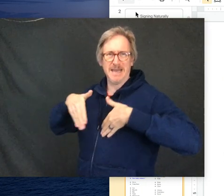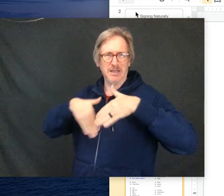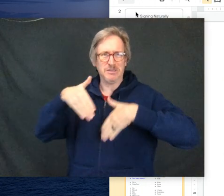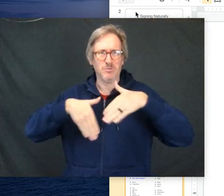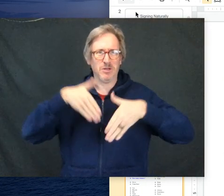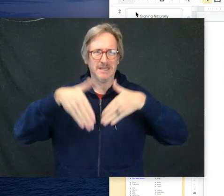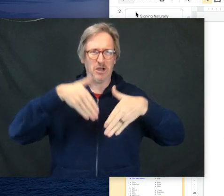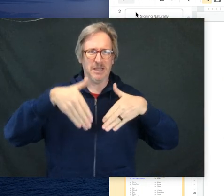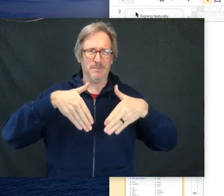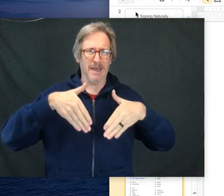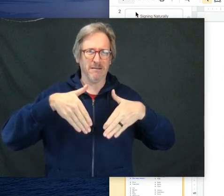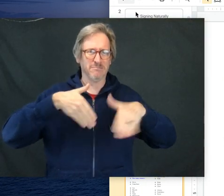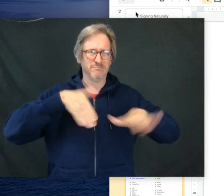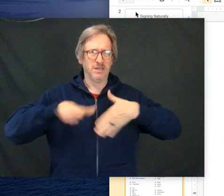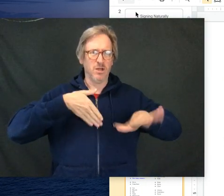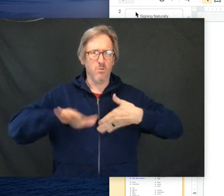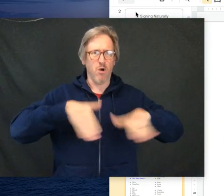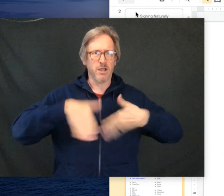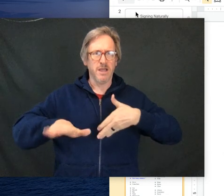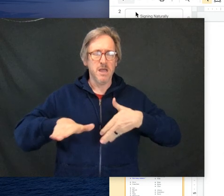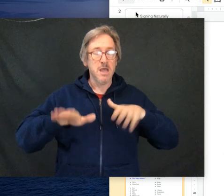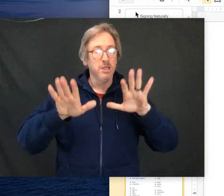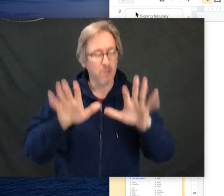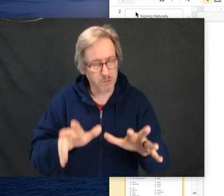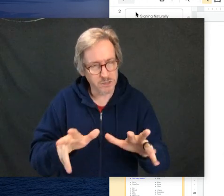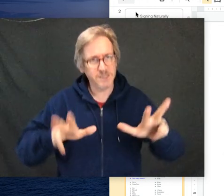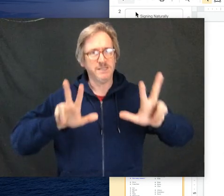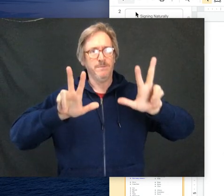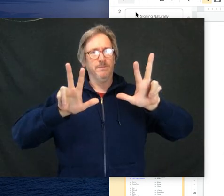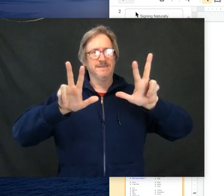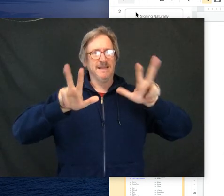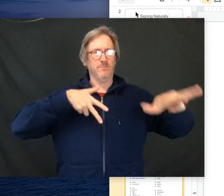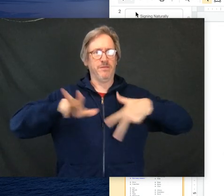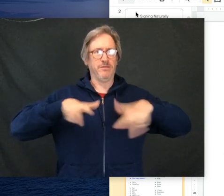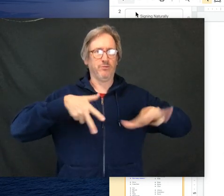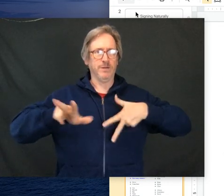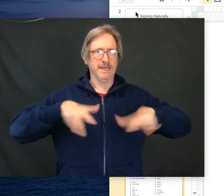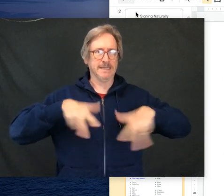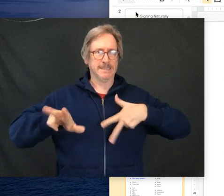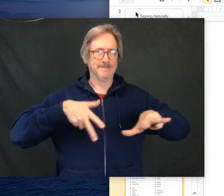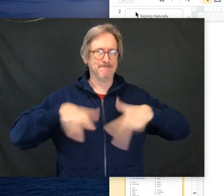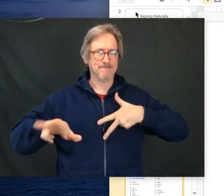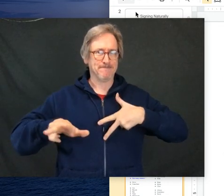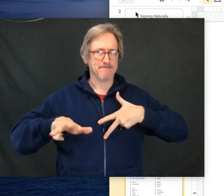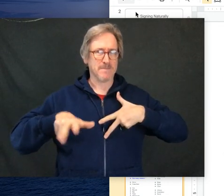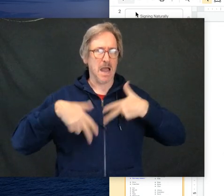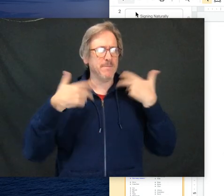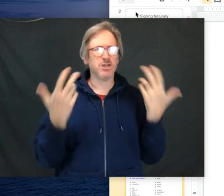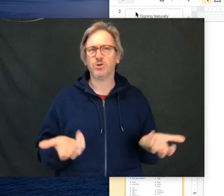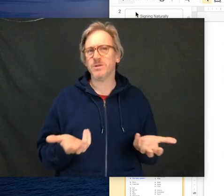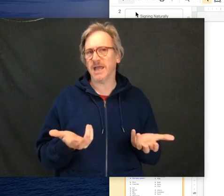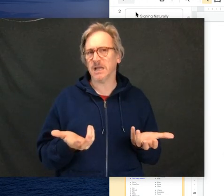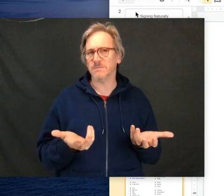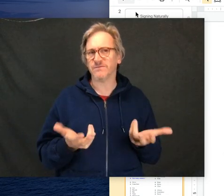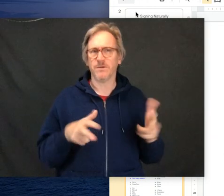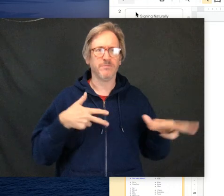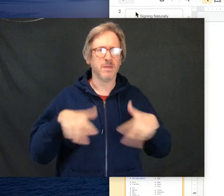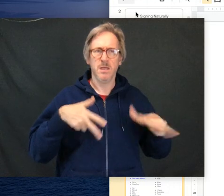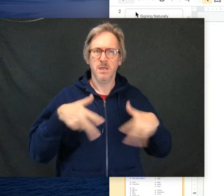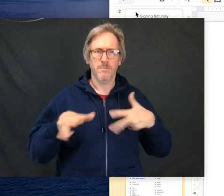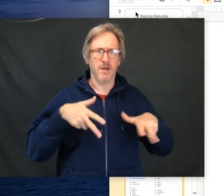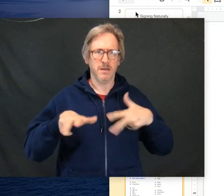and it looks more like doggy paddle. Walk. You'll also see some people sign it with threes. I'm not sure where that comes